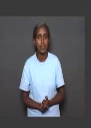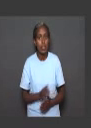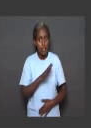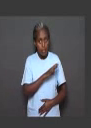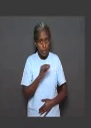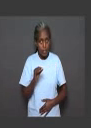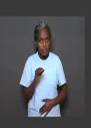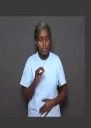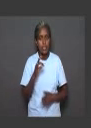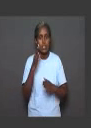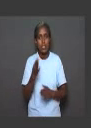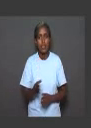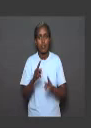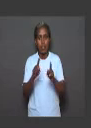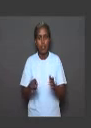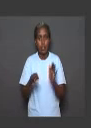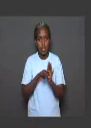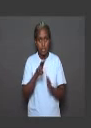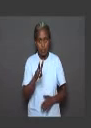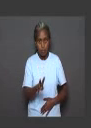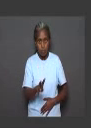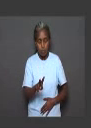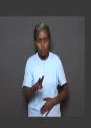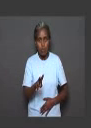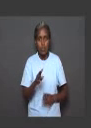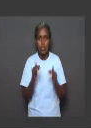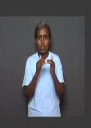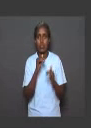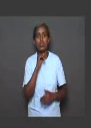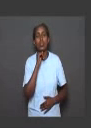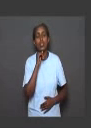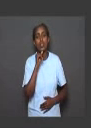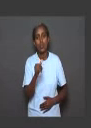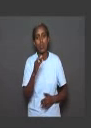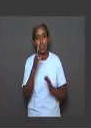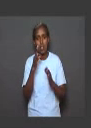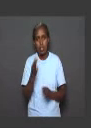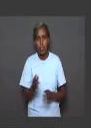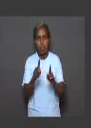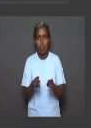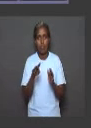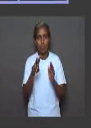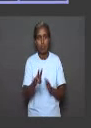And f of negative 2 does not equal f of 2.